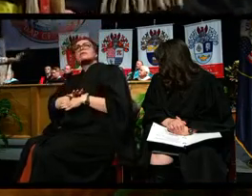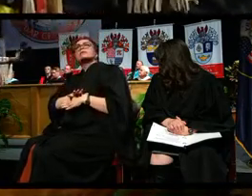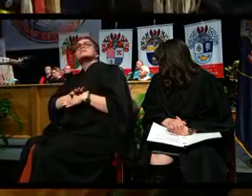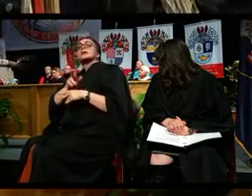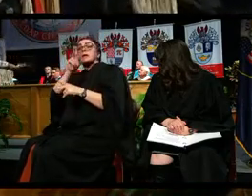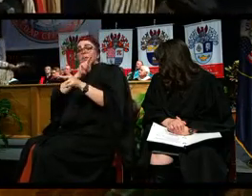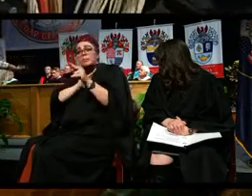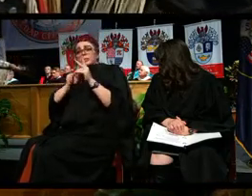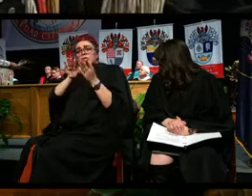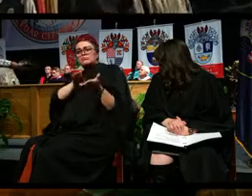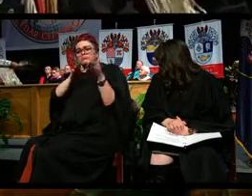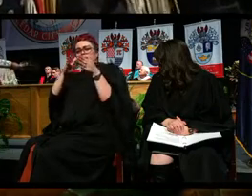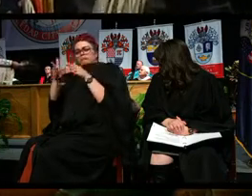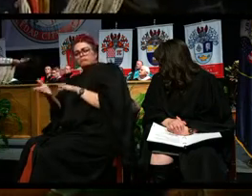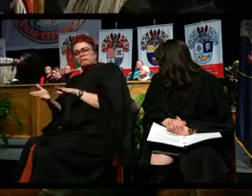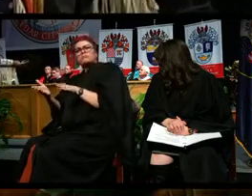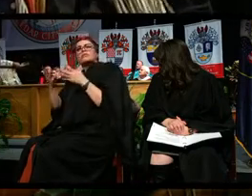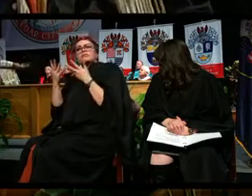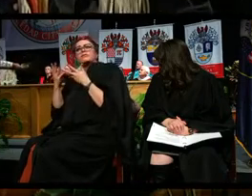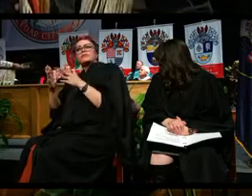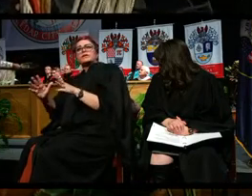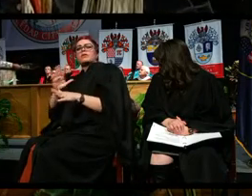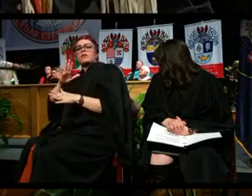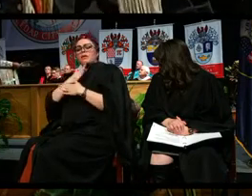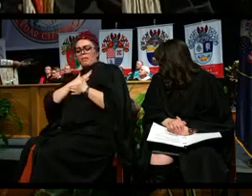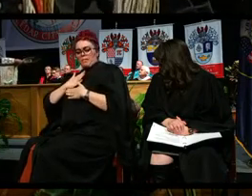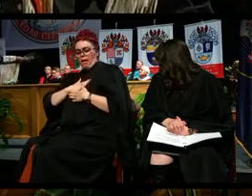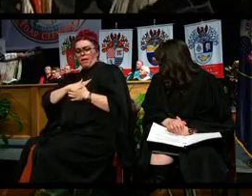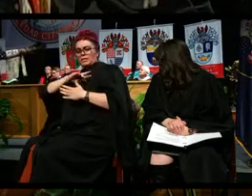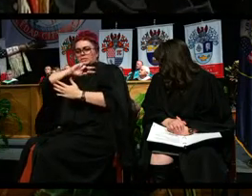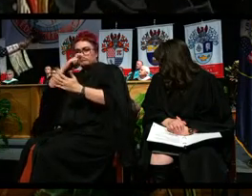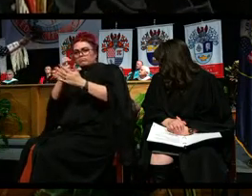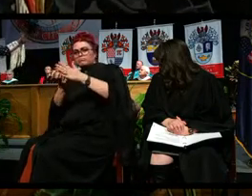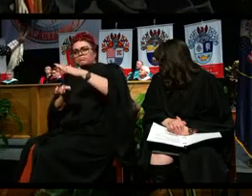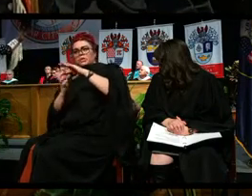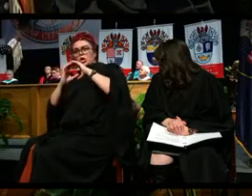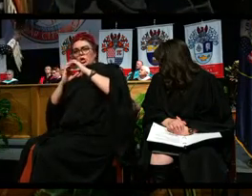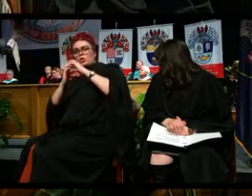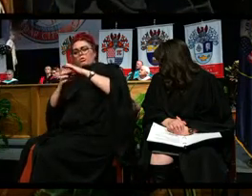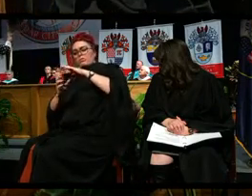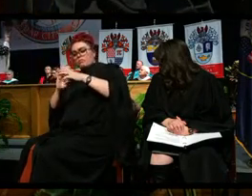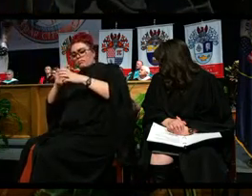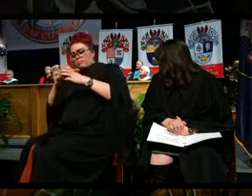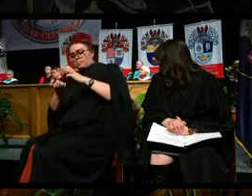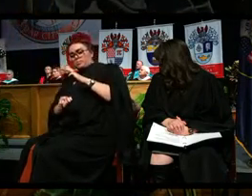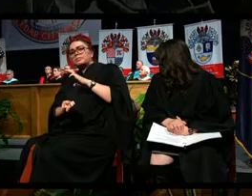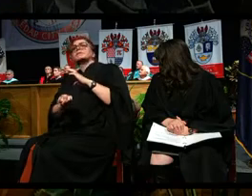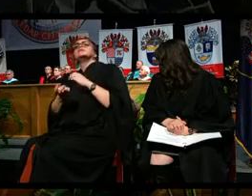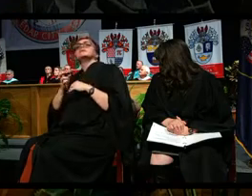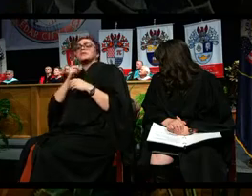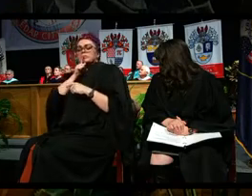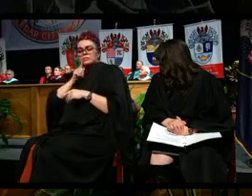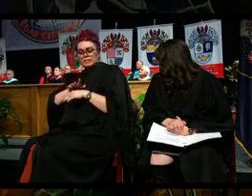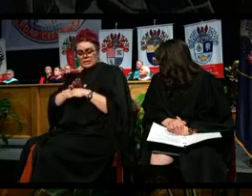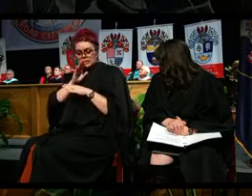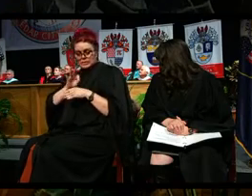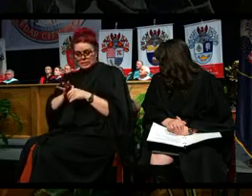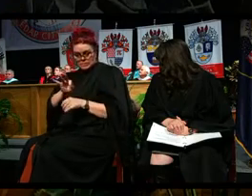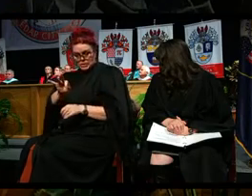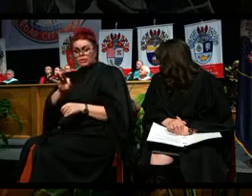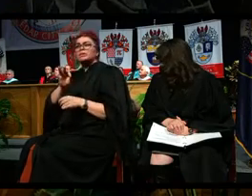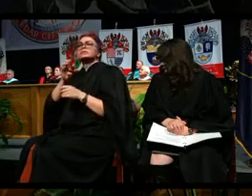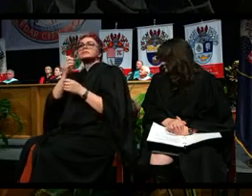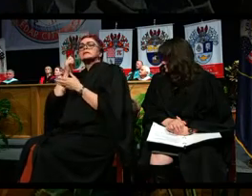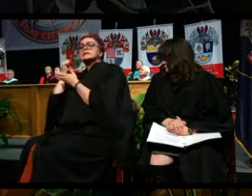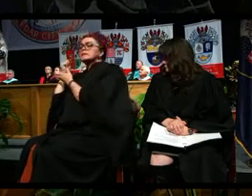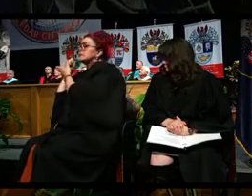on, whose bodies are on the earth, bless their spirits. Help her, Creator, that she won't be scared